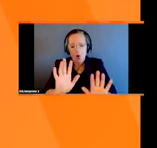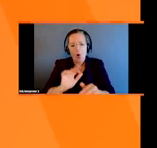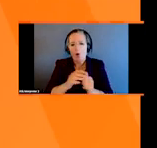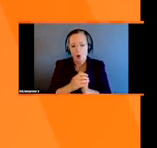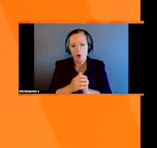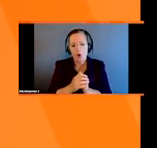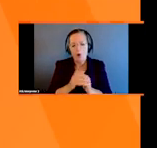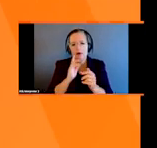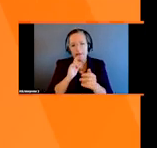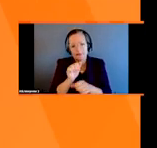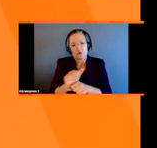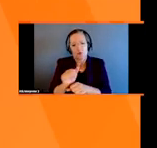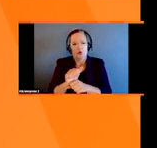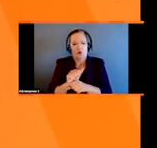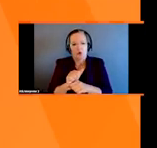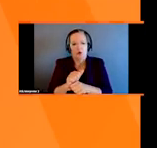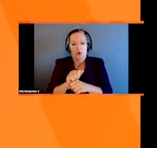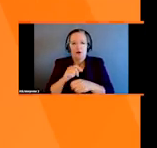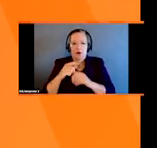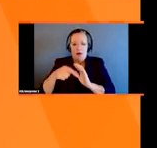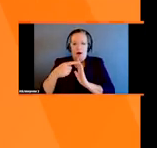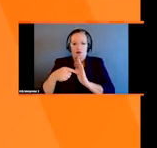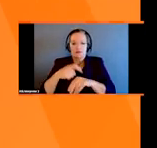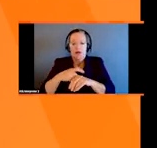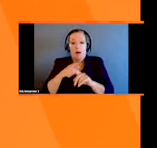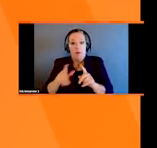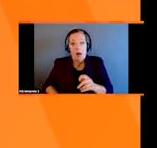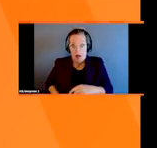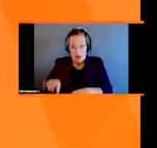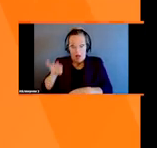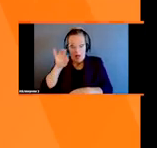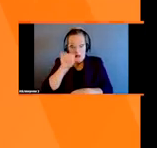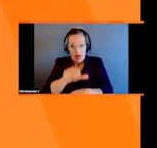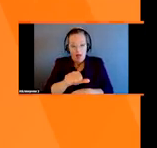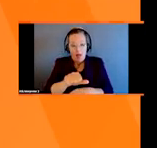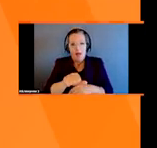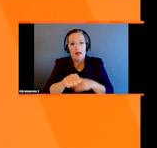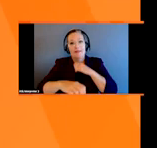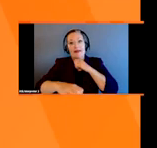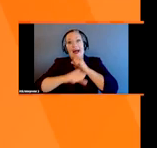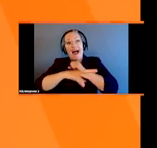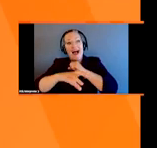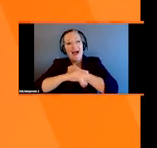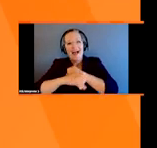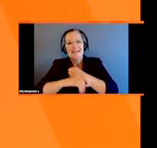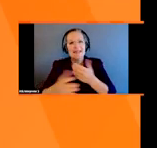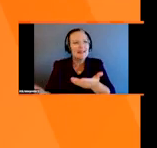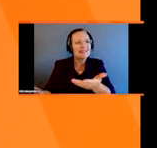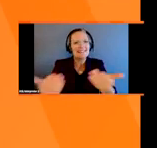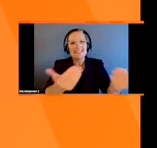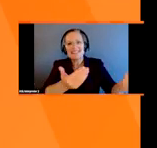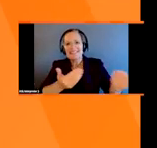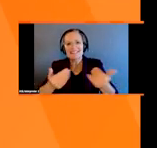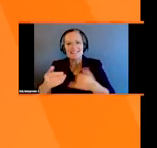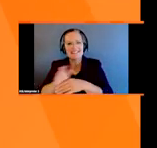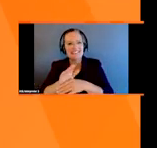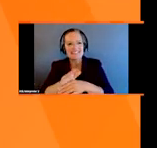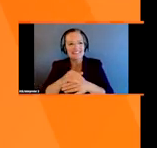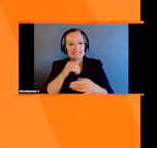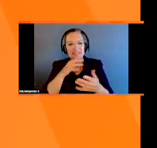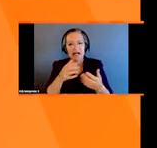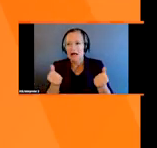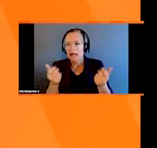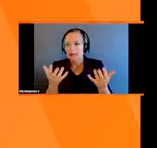there is the cost of potentially losing money, and it's like advertising. So I would say potentially get a